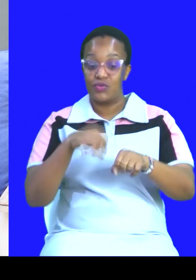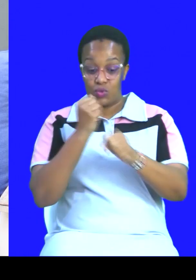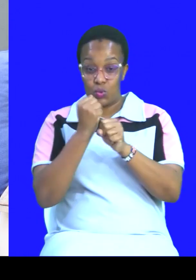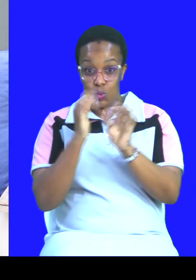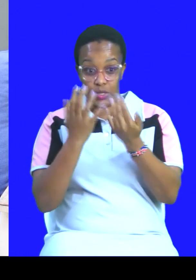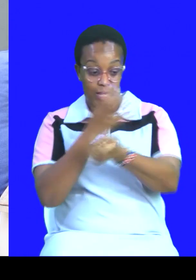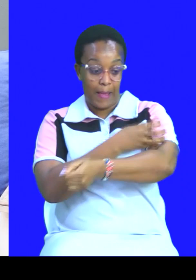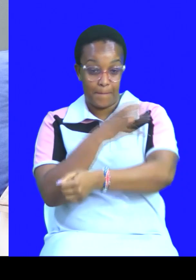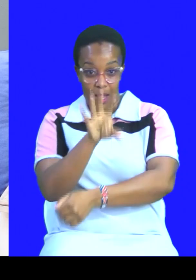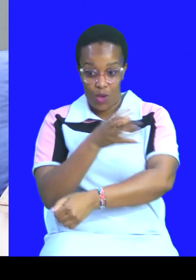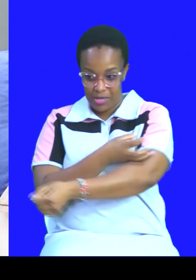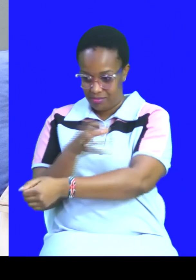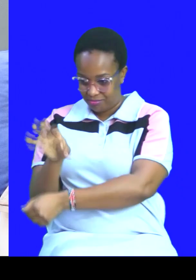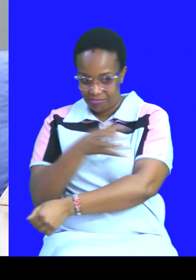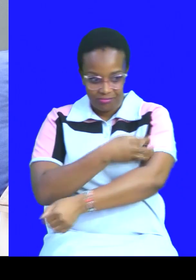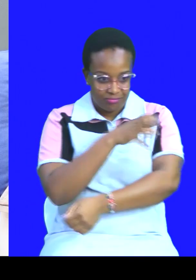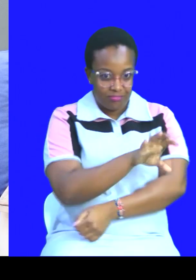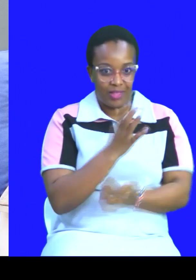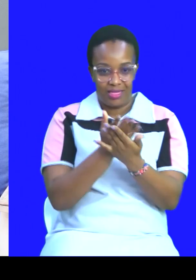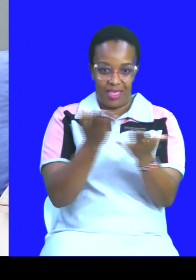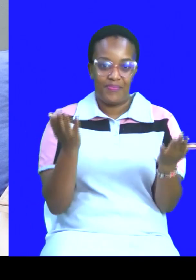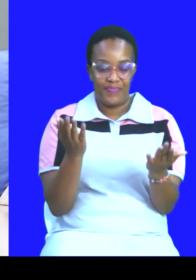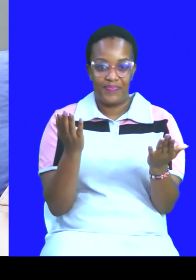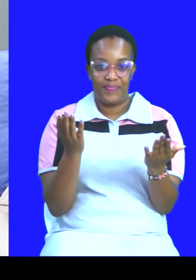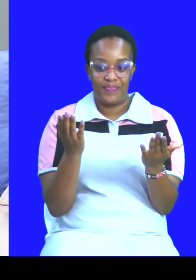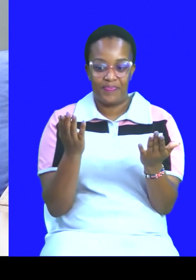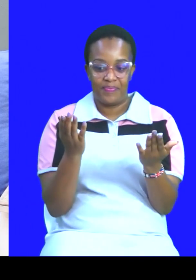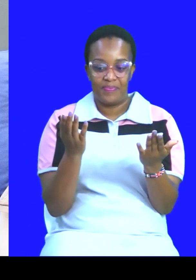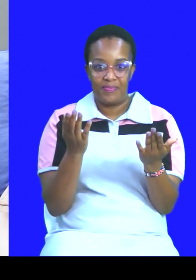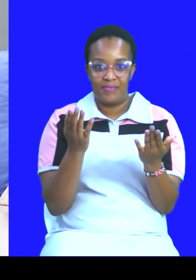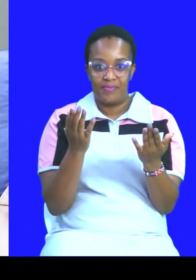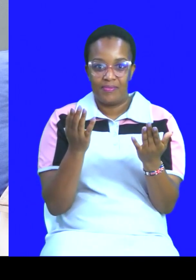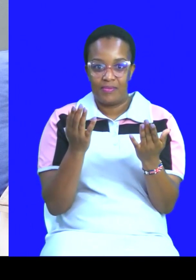First, I would empower. I would make sure that